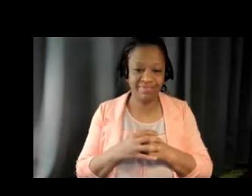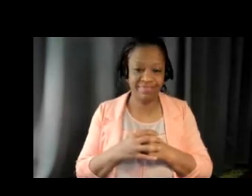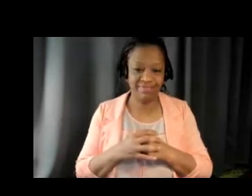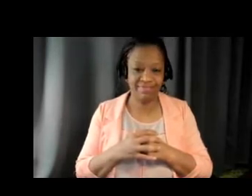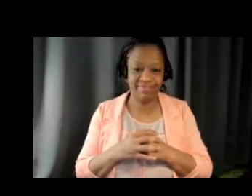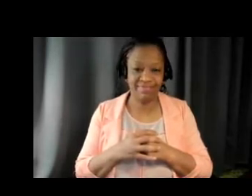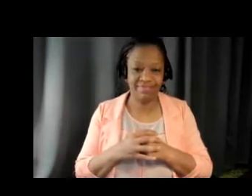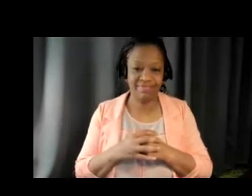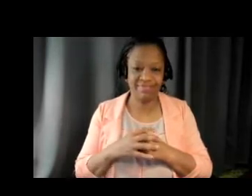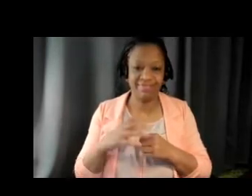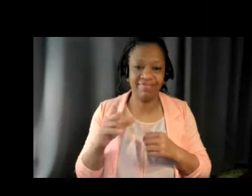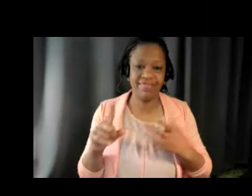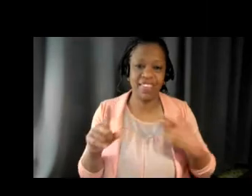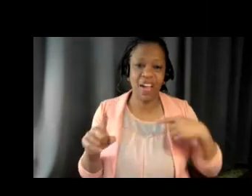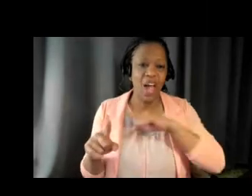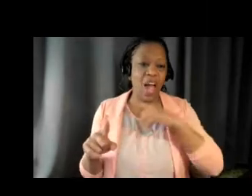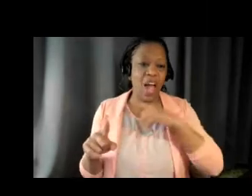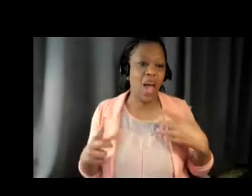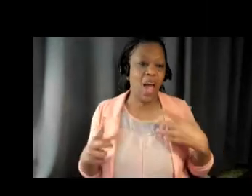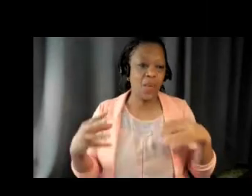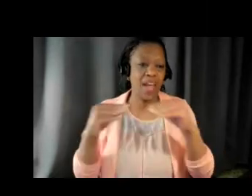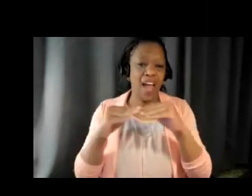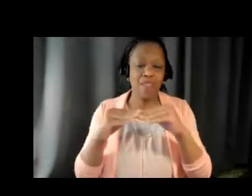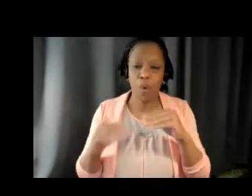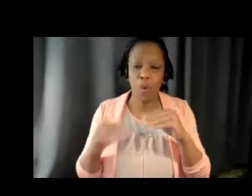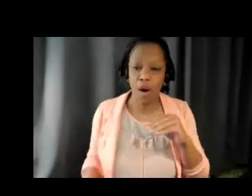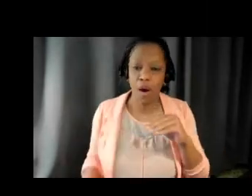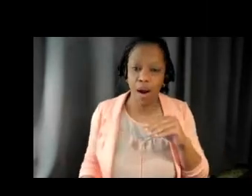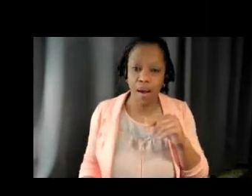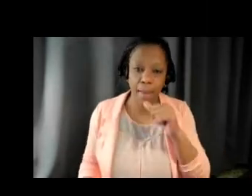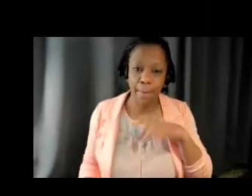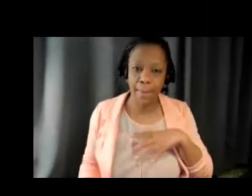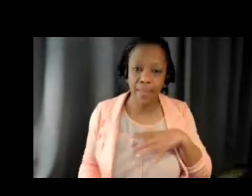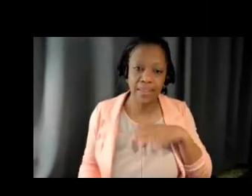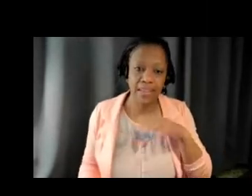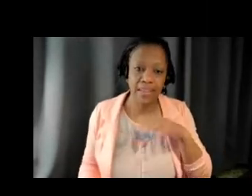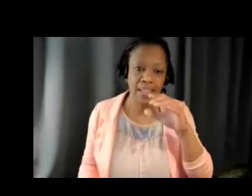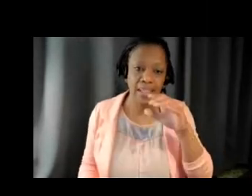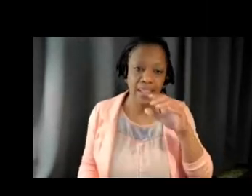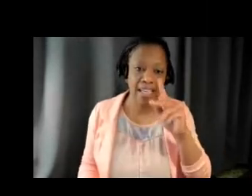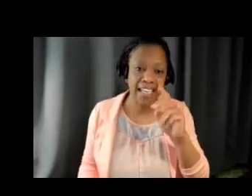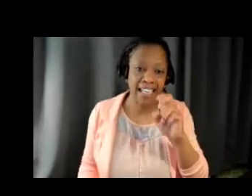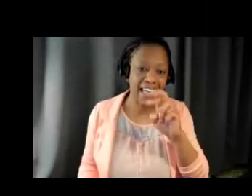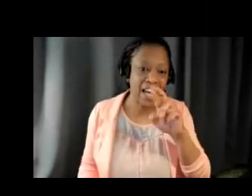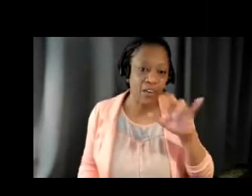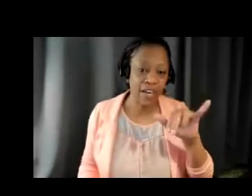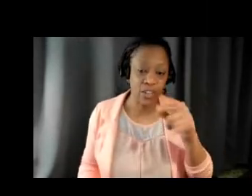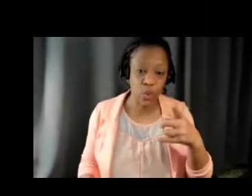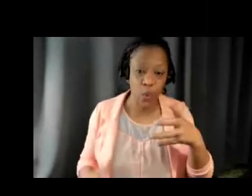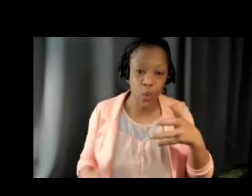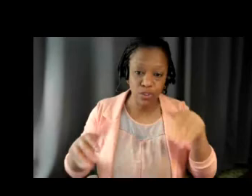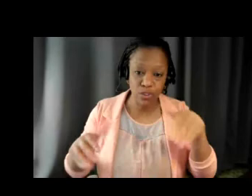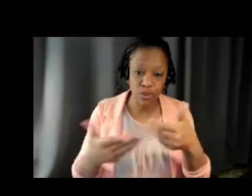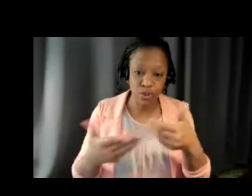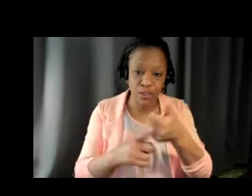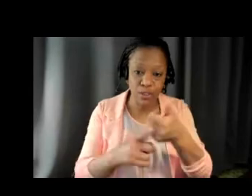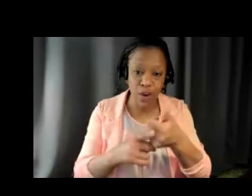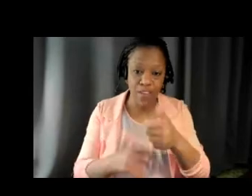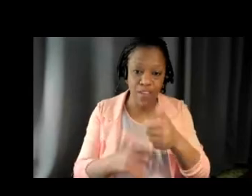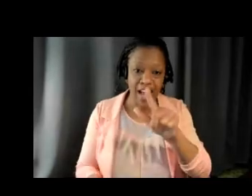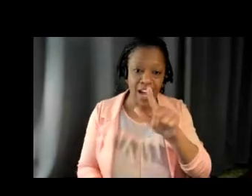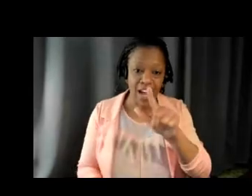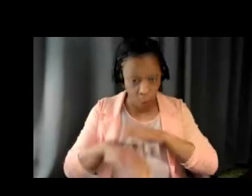And we have some more of our Fresh Markey stuff. Ms. K, would you like to introduce yourself? We're live. Hi,